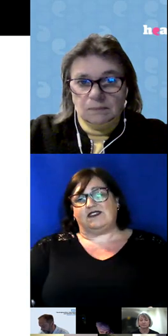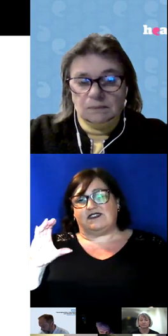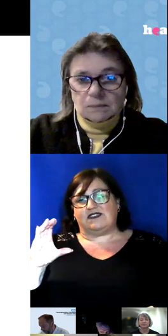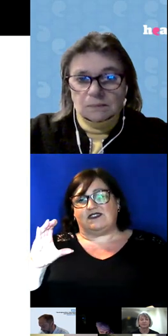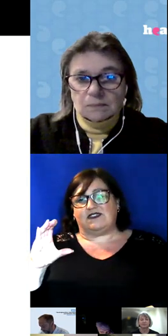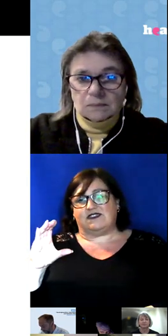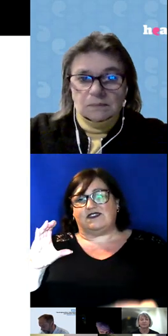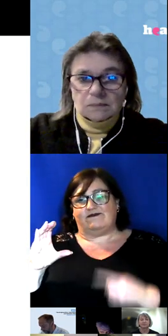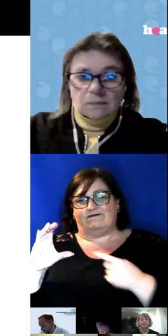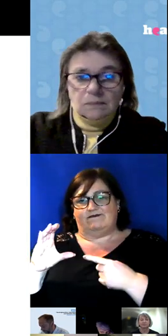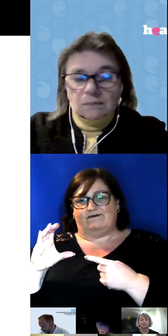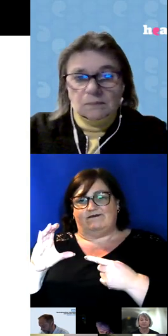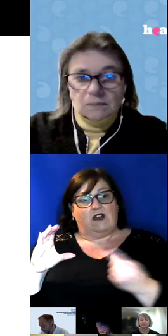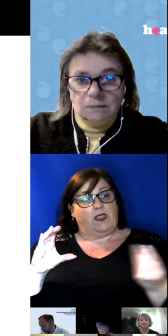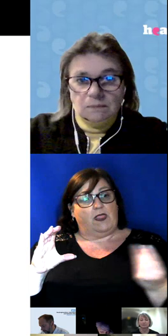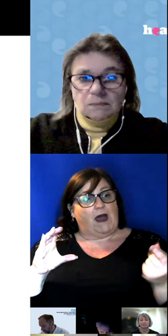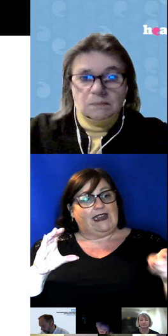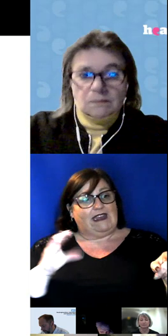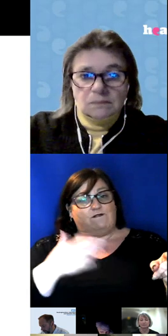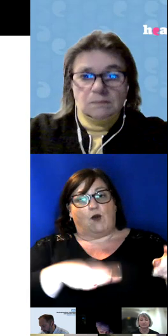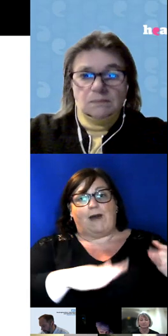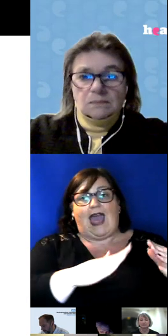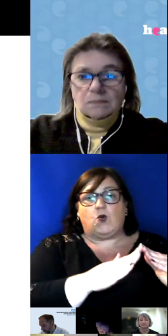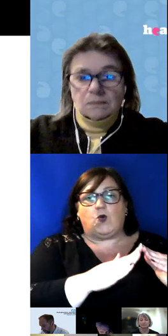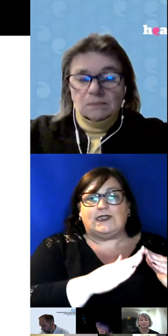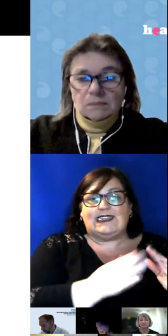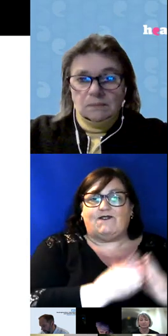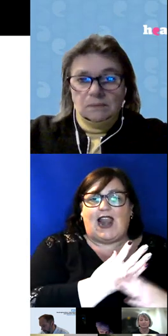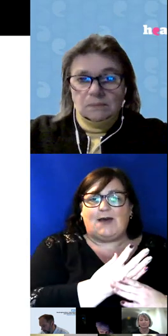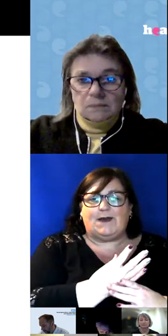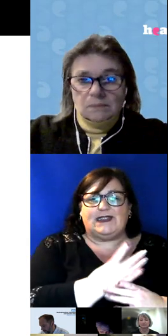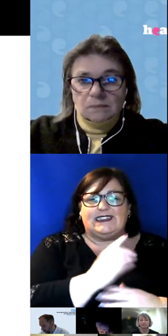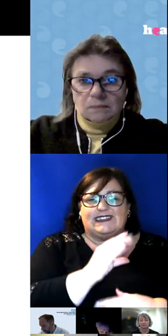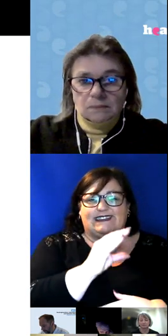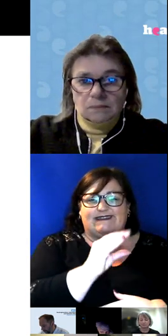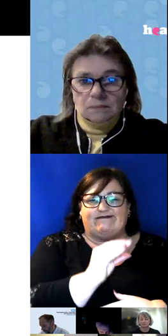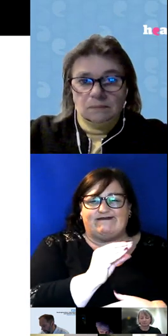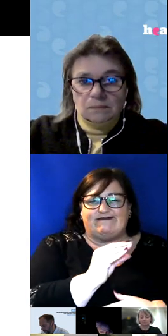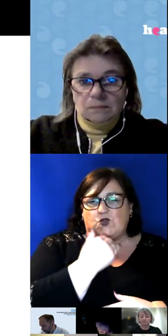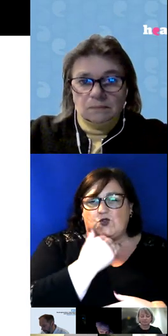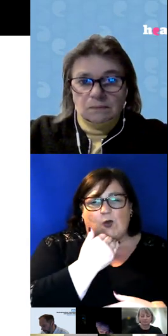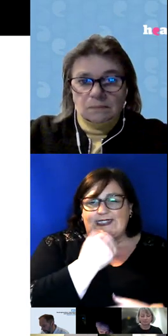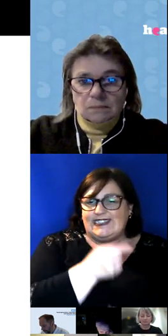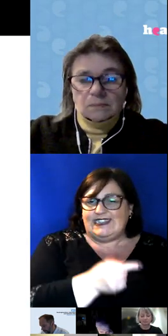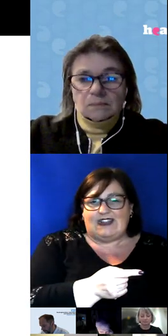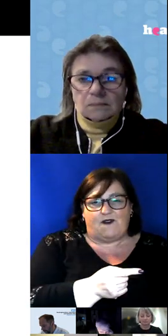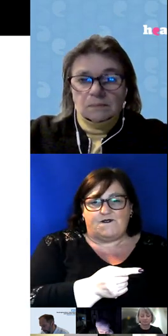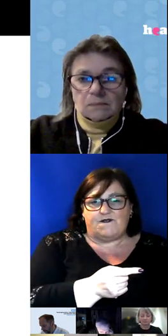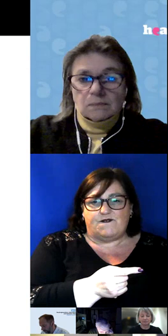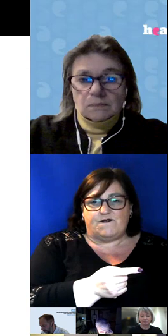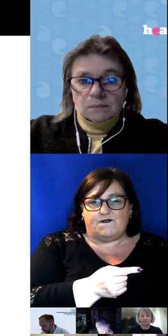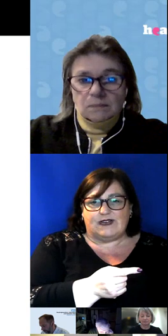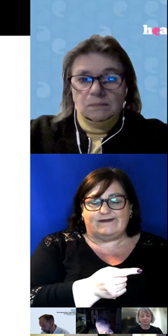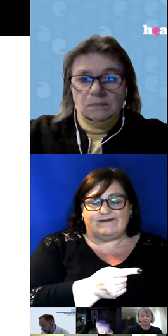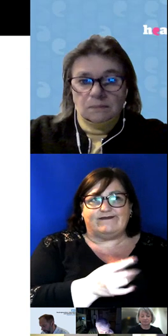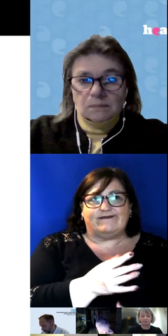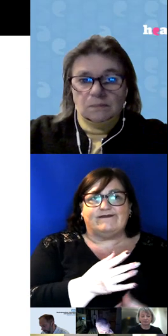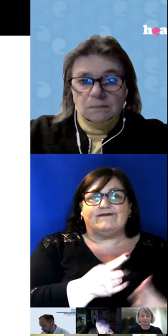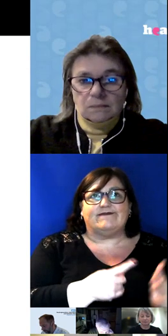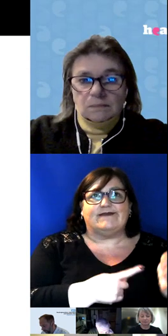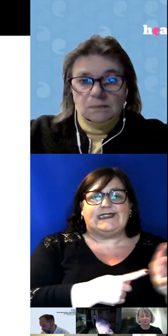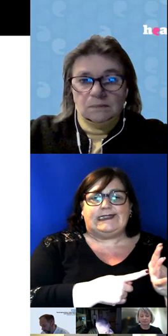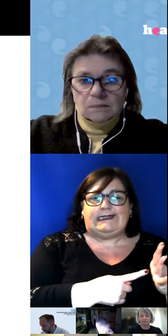through from housing developers is rarely enough. And that's a major issue in terms of getting